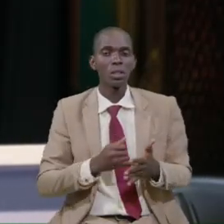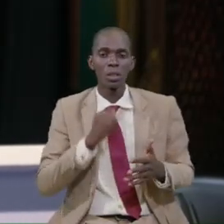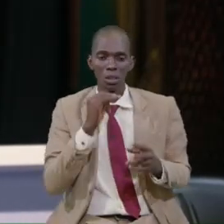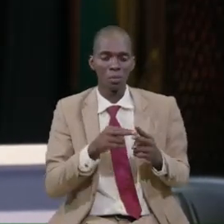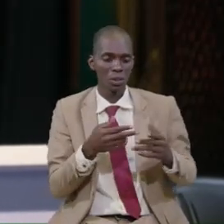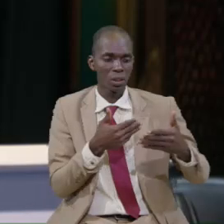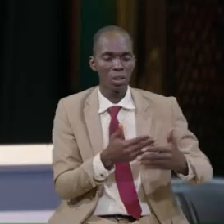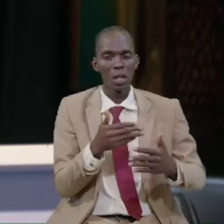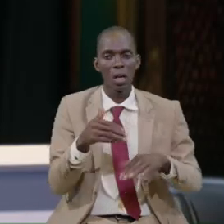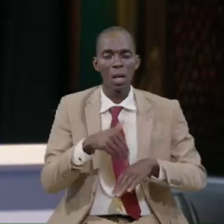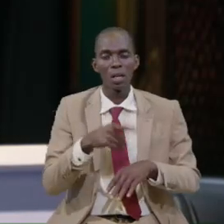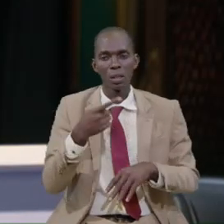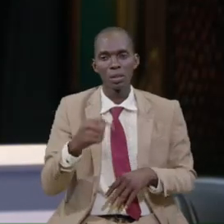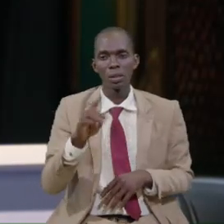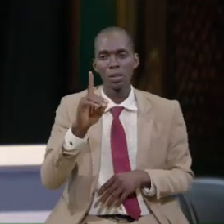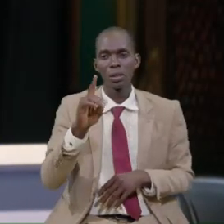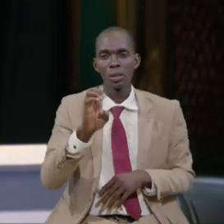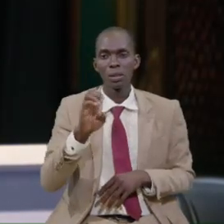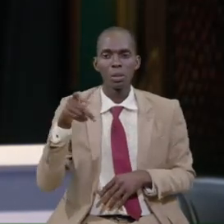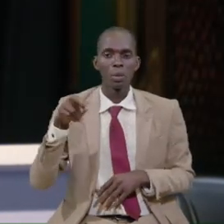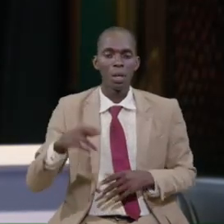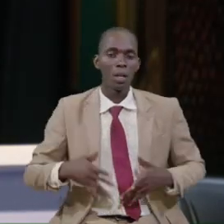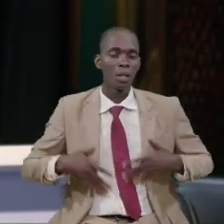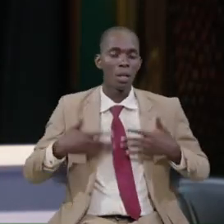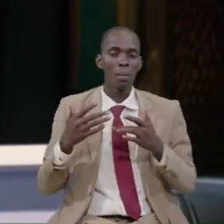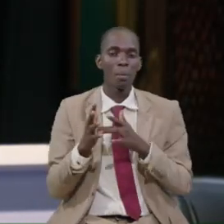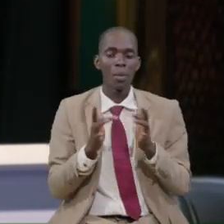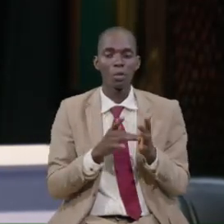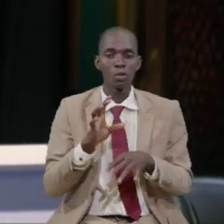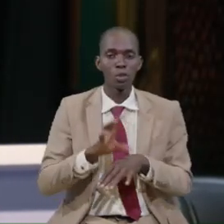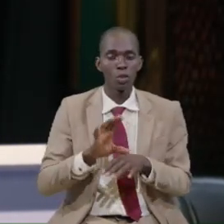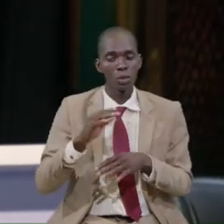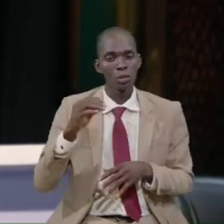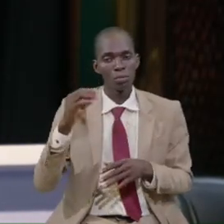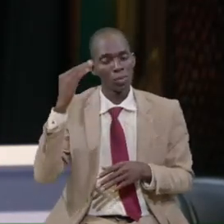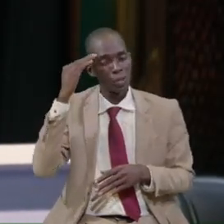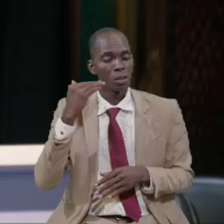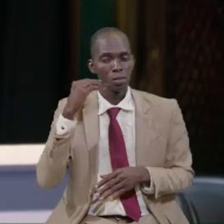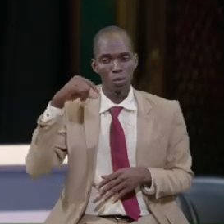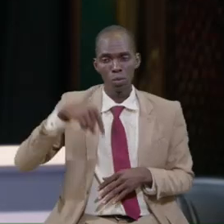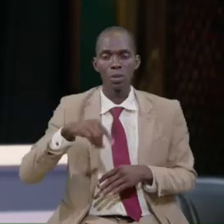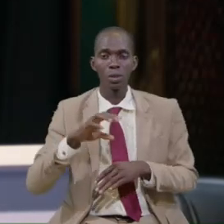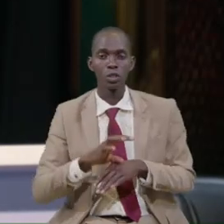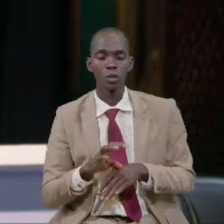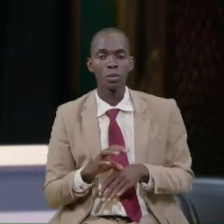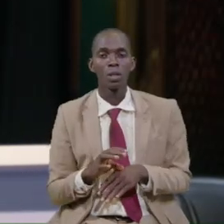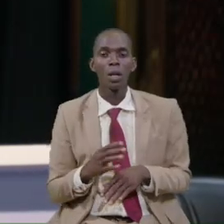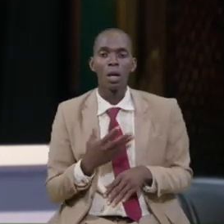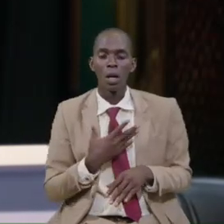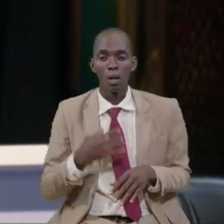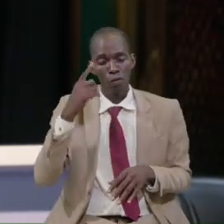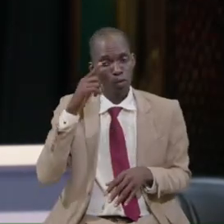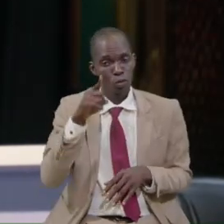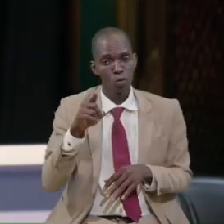heard here that Rivers East State headquarters Church while online it will also be